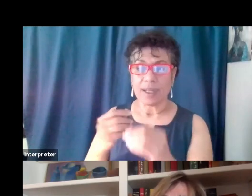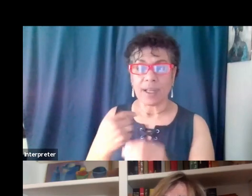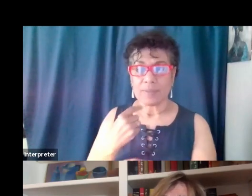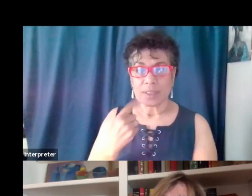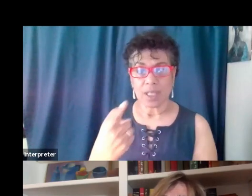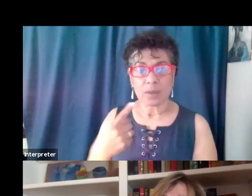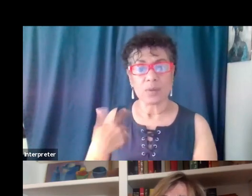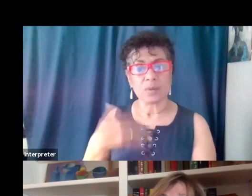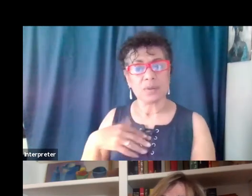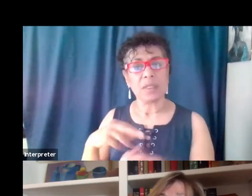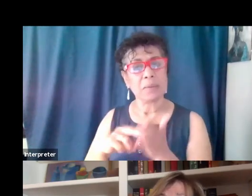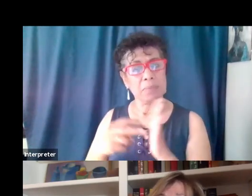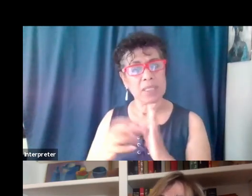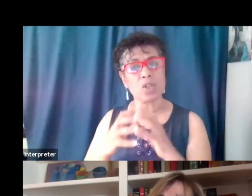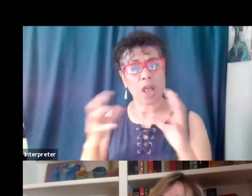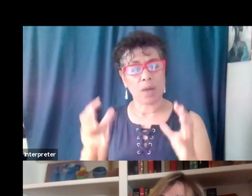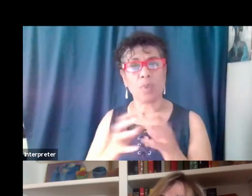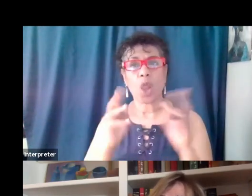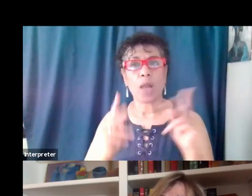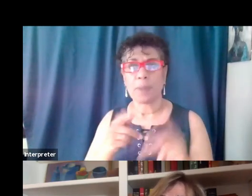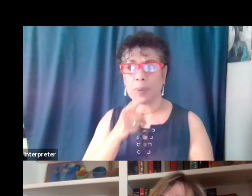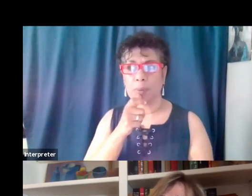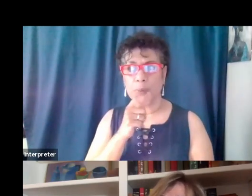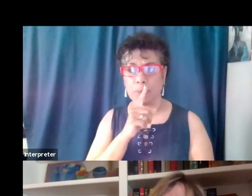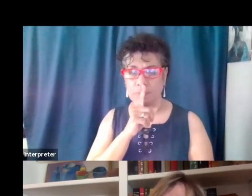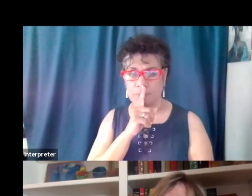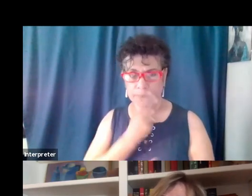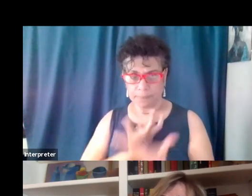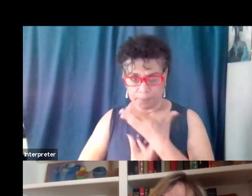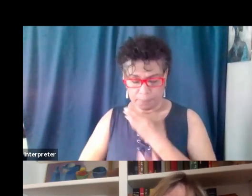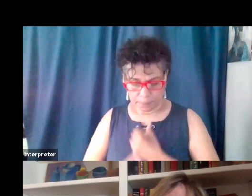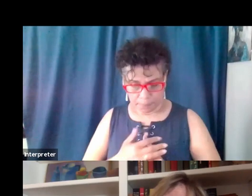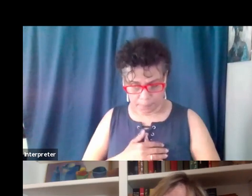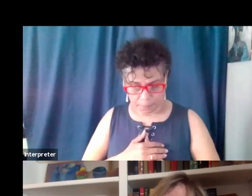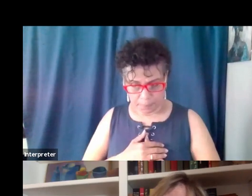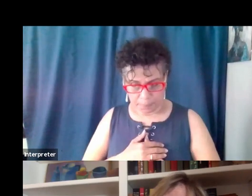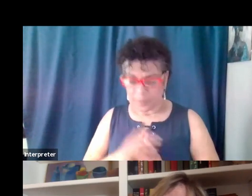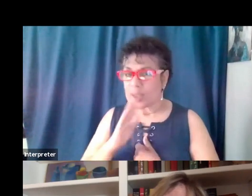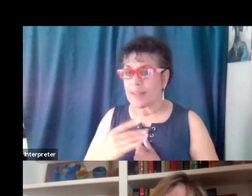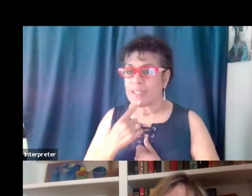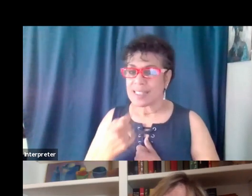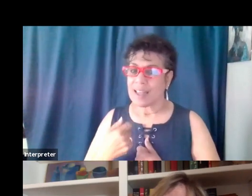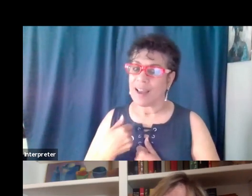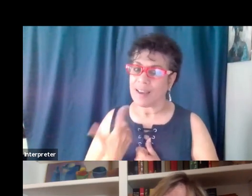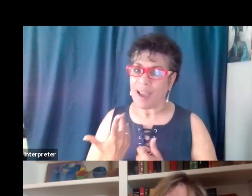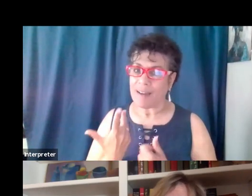so meaningful to people who've probably never said out loud what you have said. Thank you. Thank you,